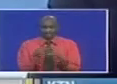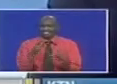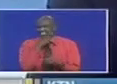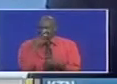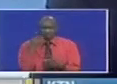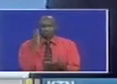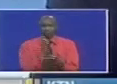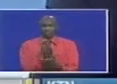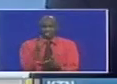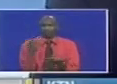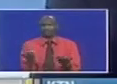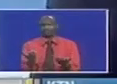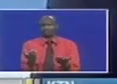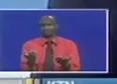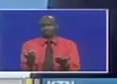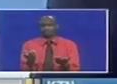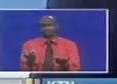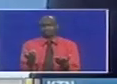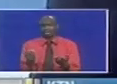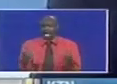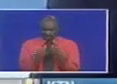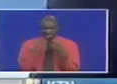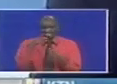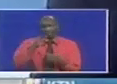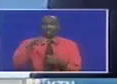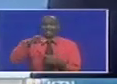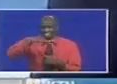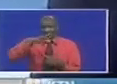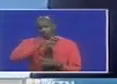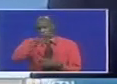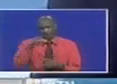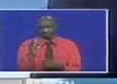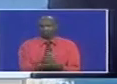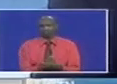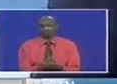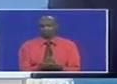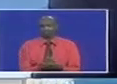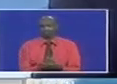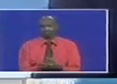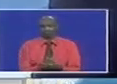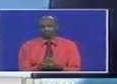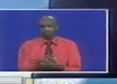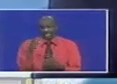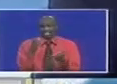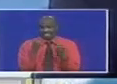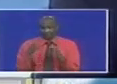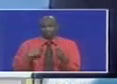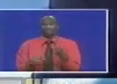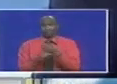course, is biting in the country. The entire Sahel region, there are requirements for